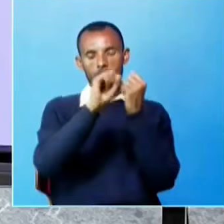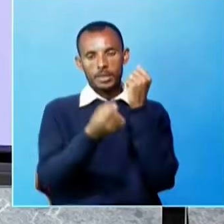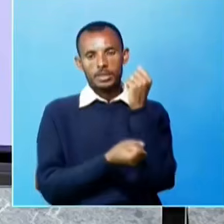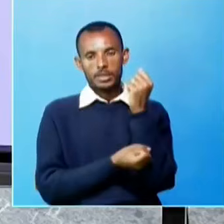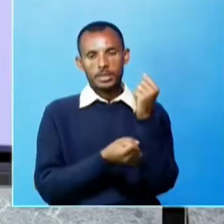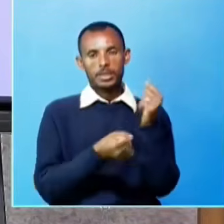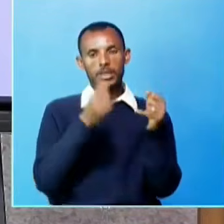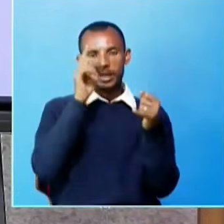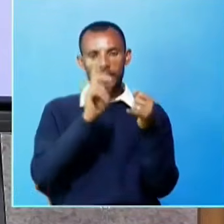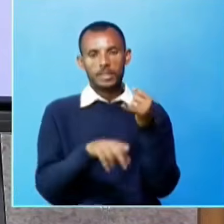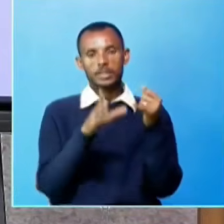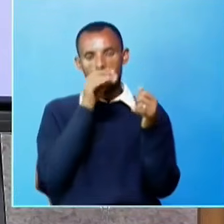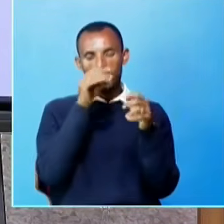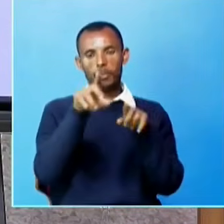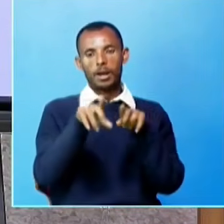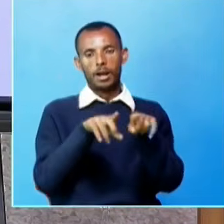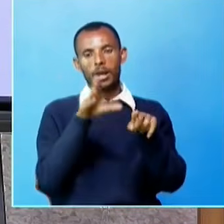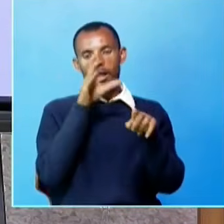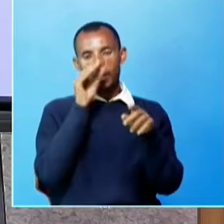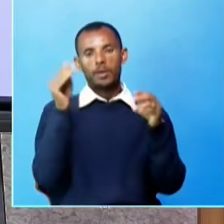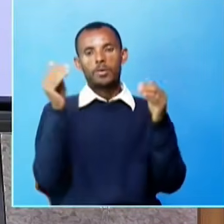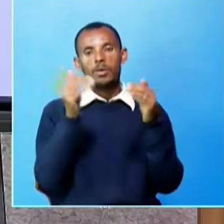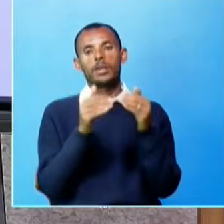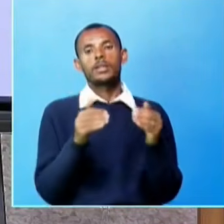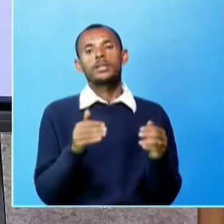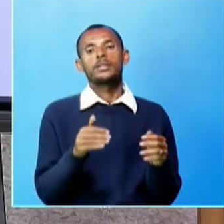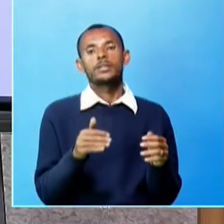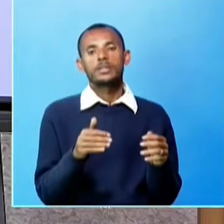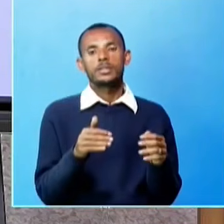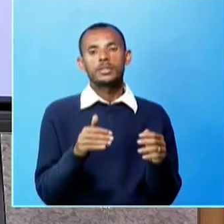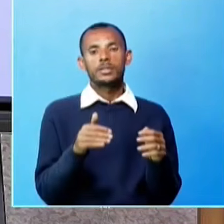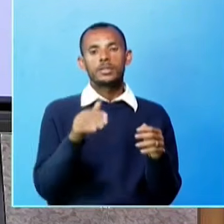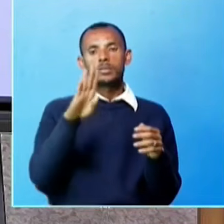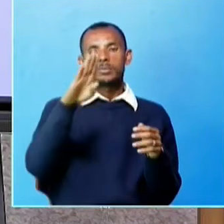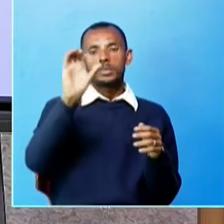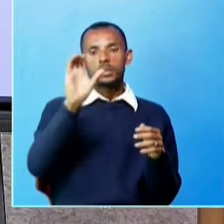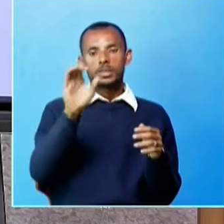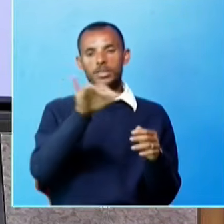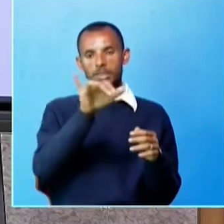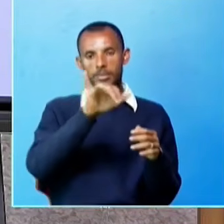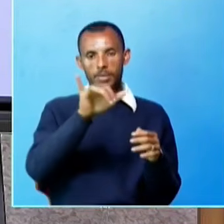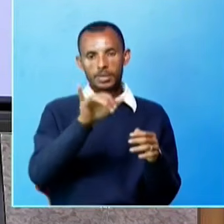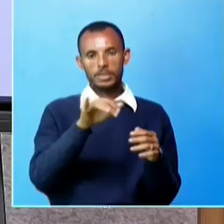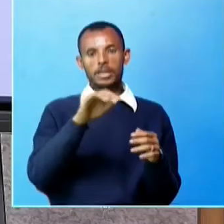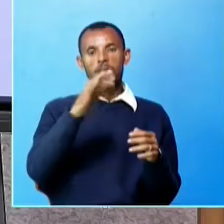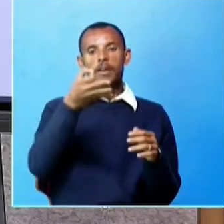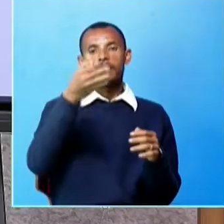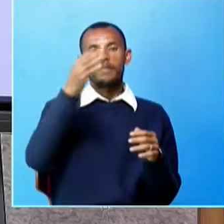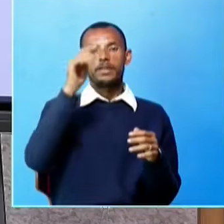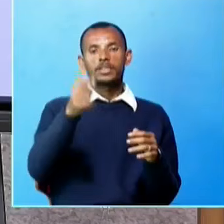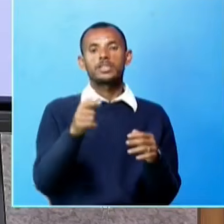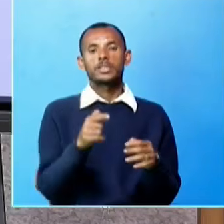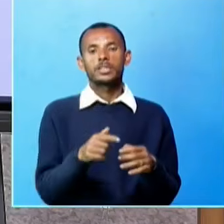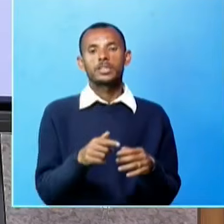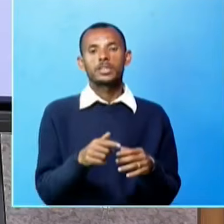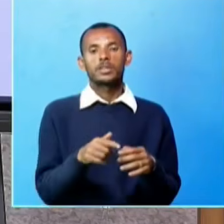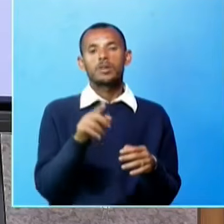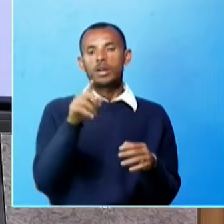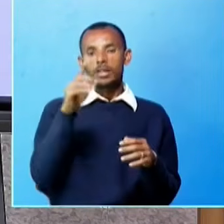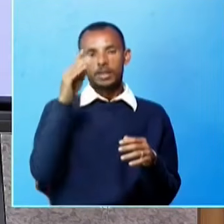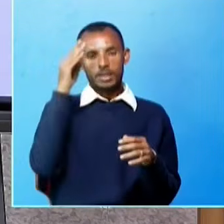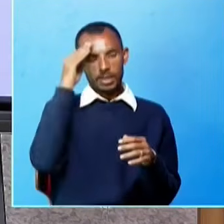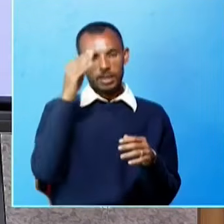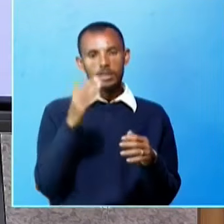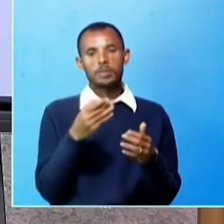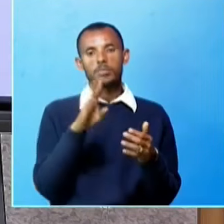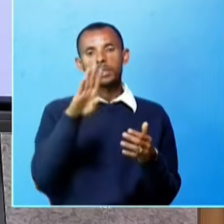are parallel and congruent, so BC is exactly the same as FG. Okay, so you can consider this